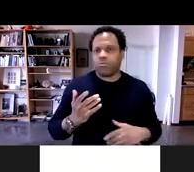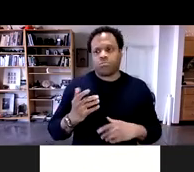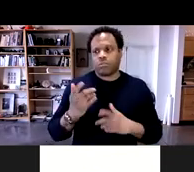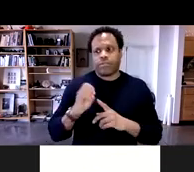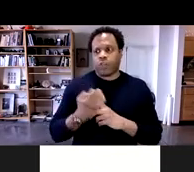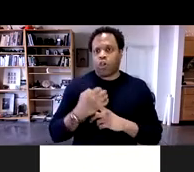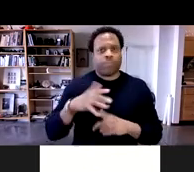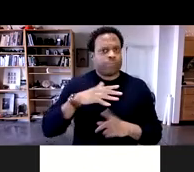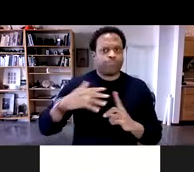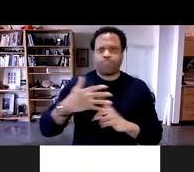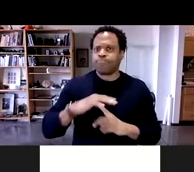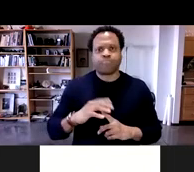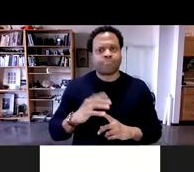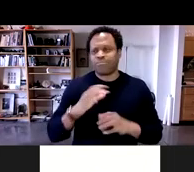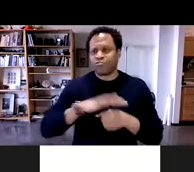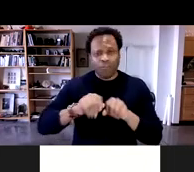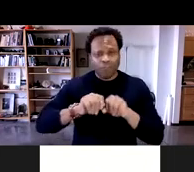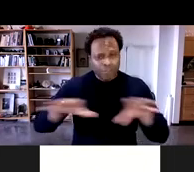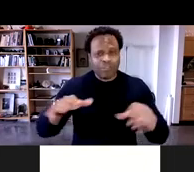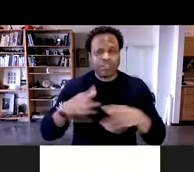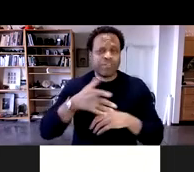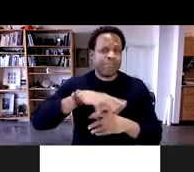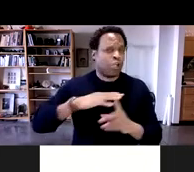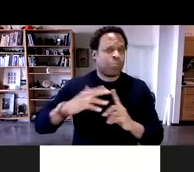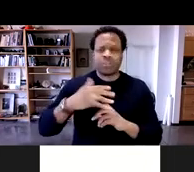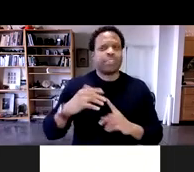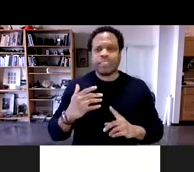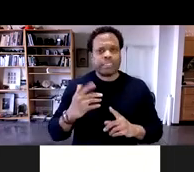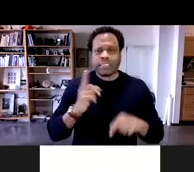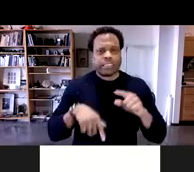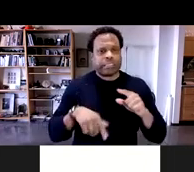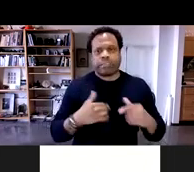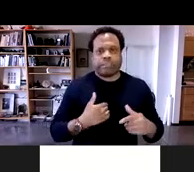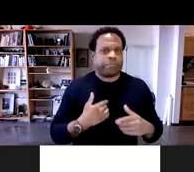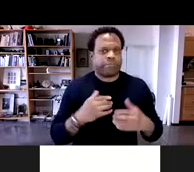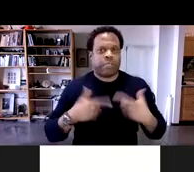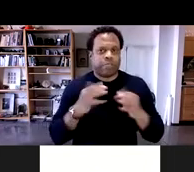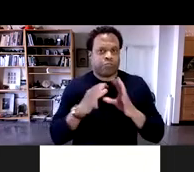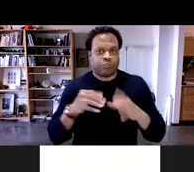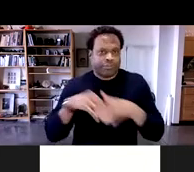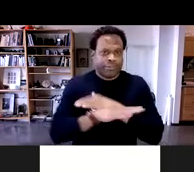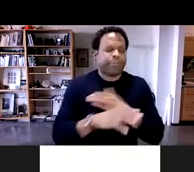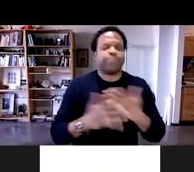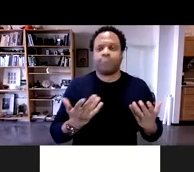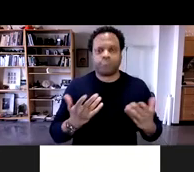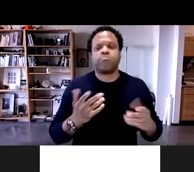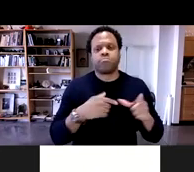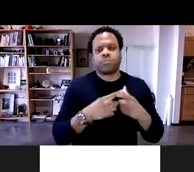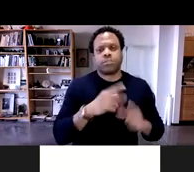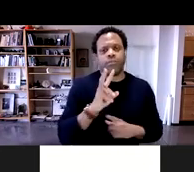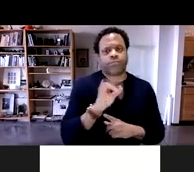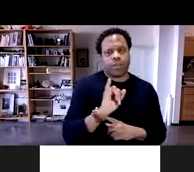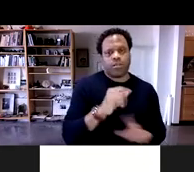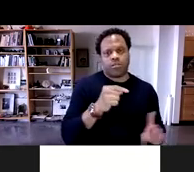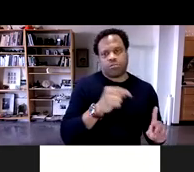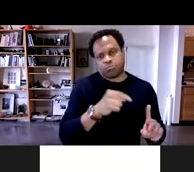But like I was saying, in the meantime, instead of waiting for the live interpreter, let's say there's like a huge outburst of the coronavirus and I can't wait